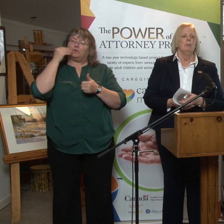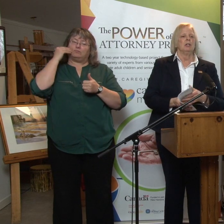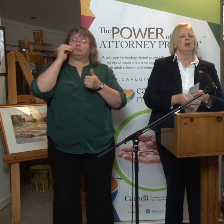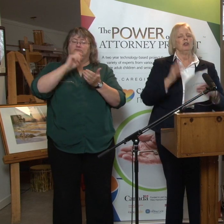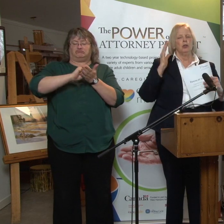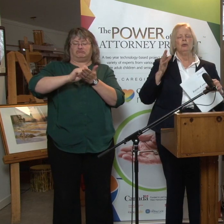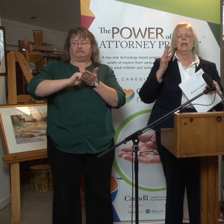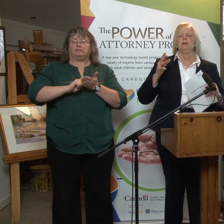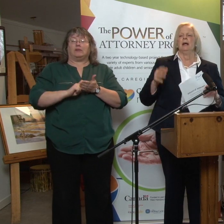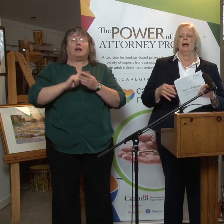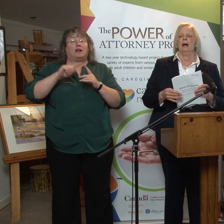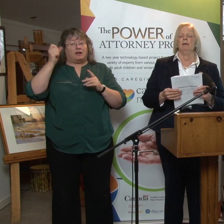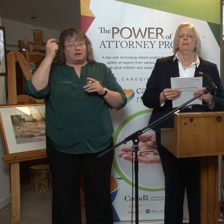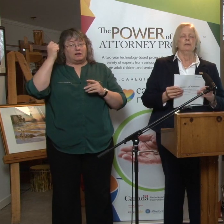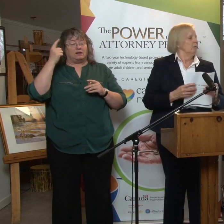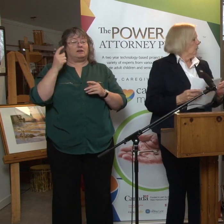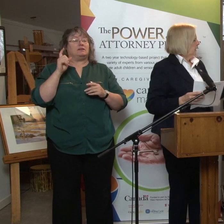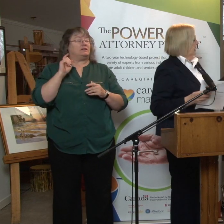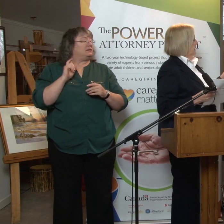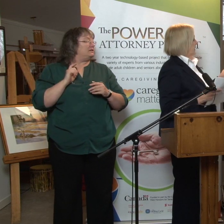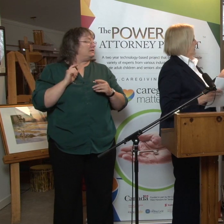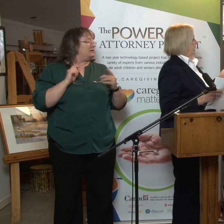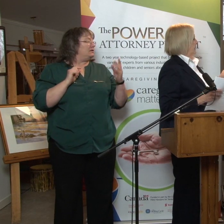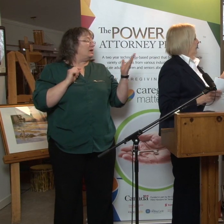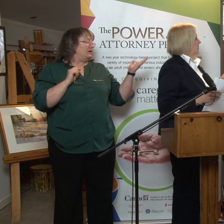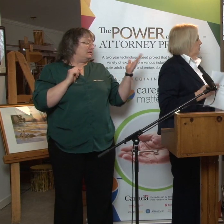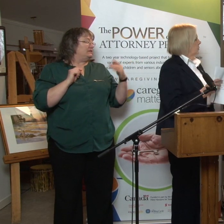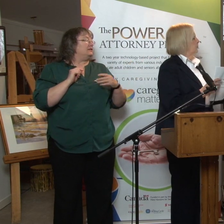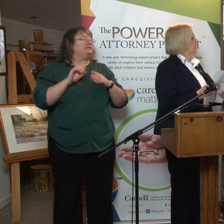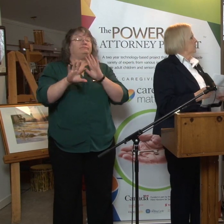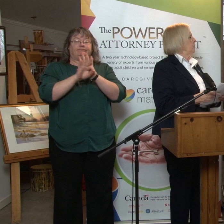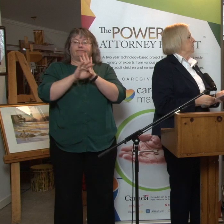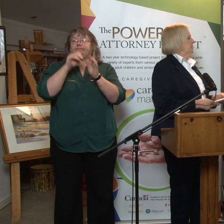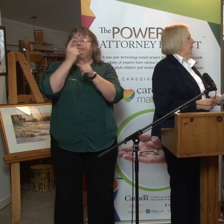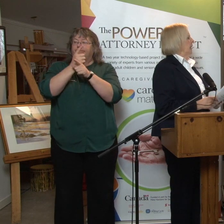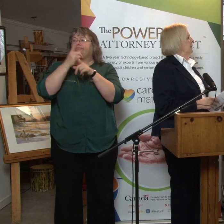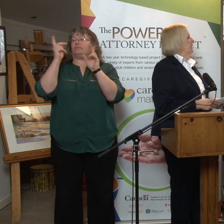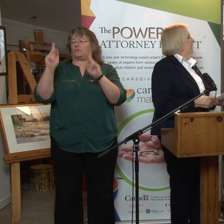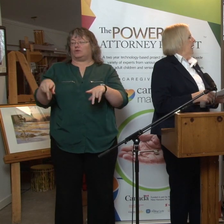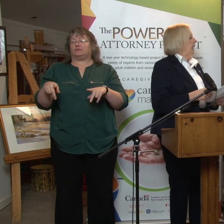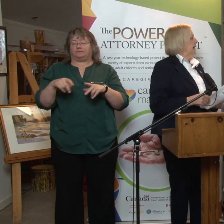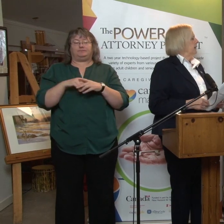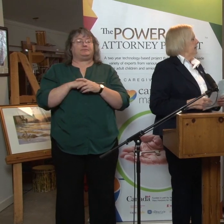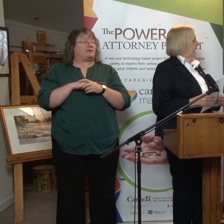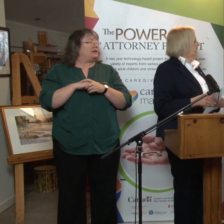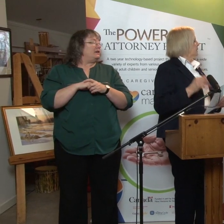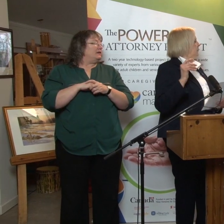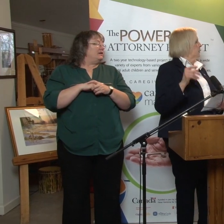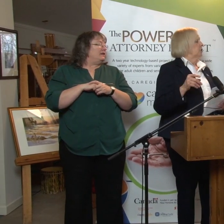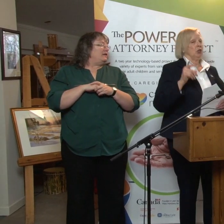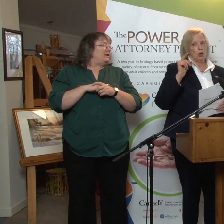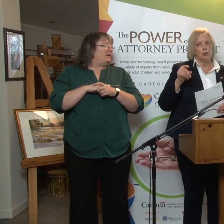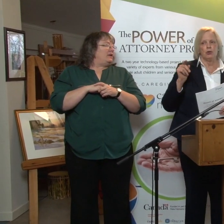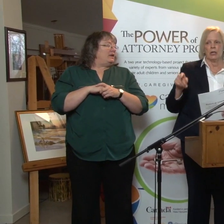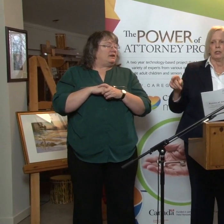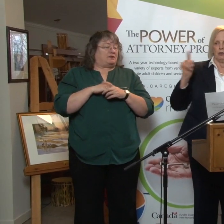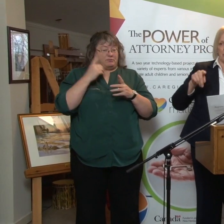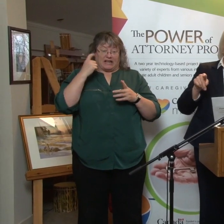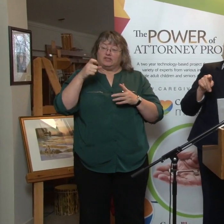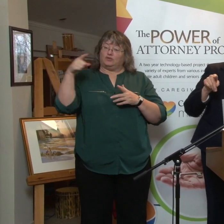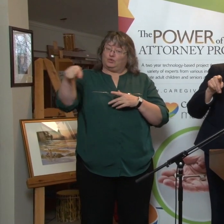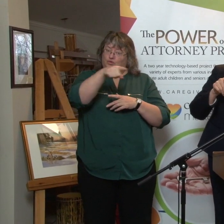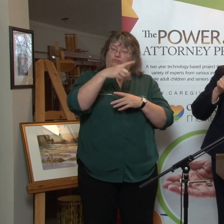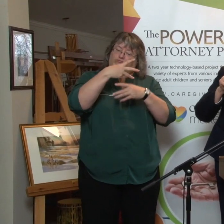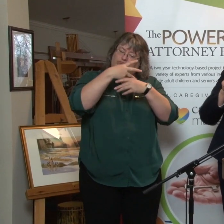out, but you do need to have, well, as it says here, choose the person you assign, and that is the person you trust